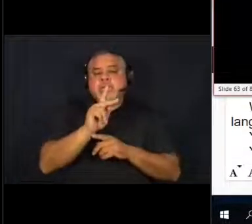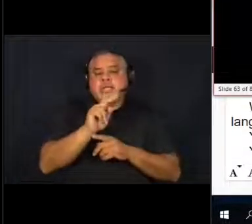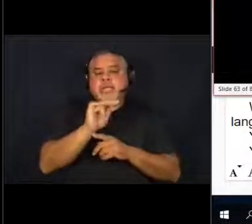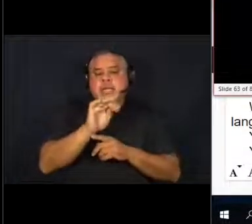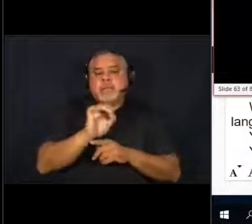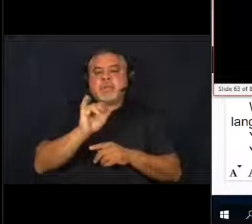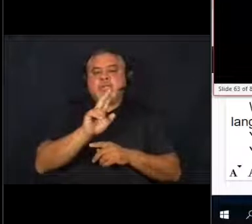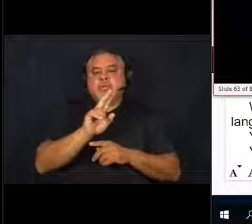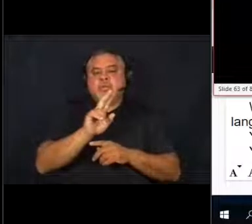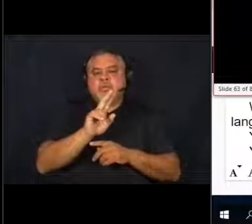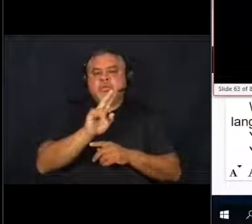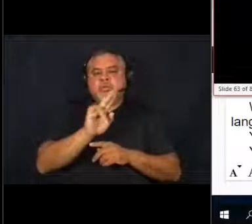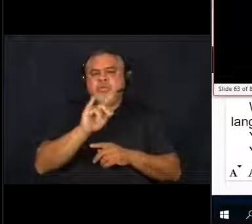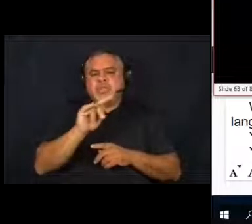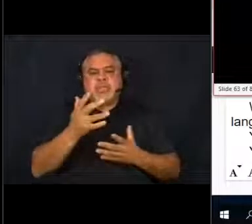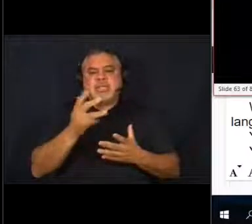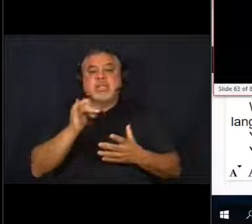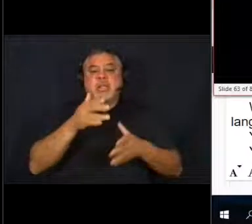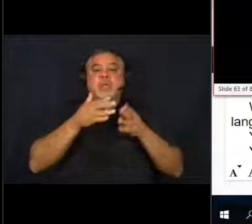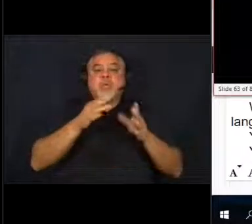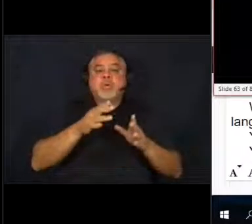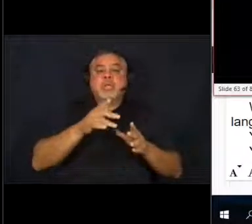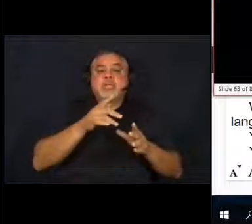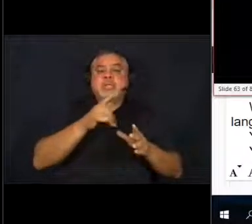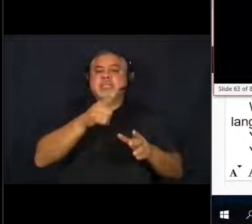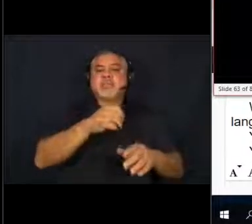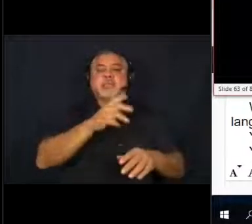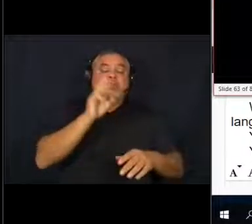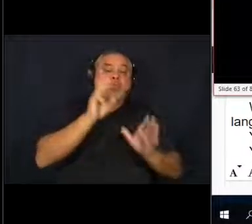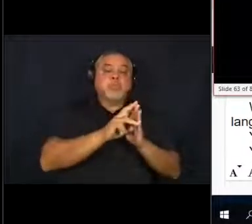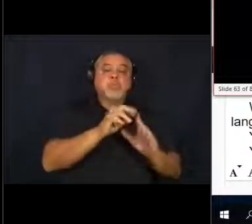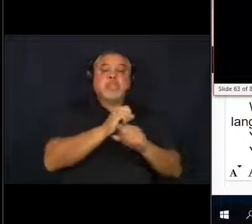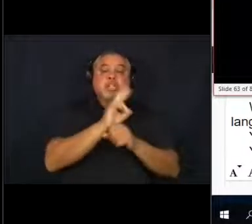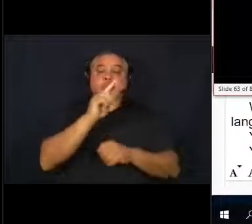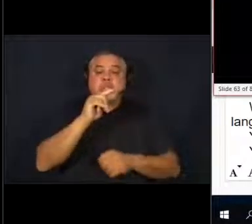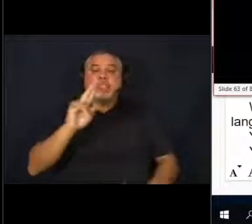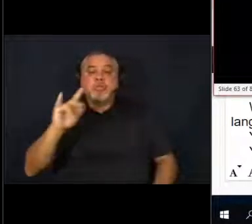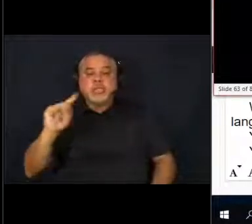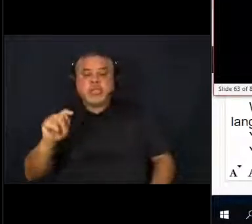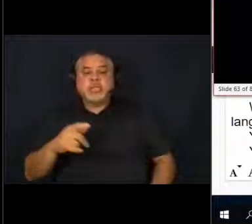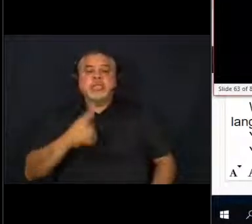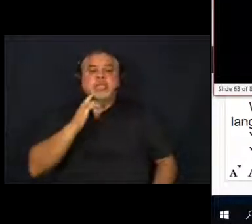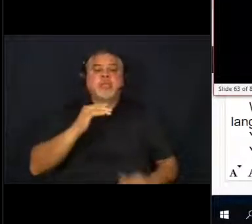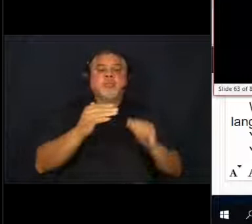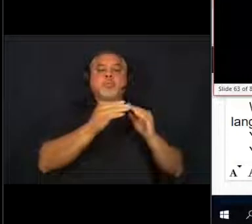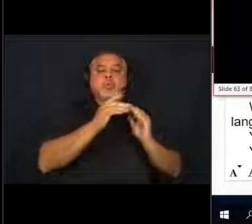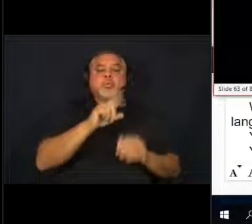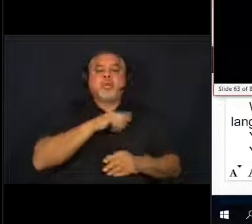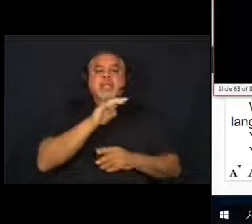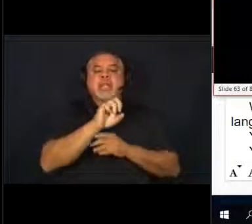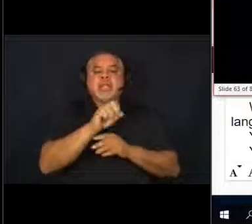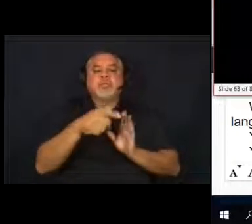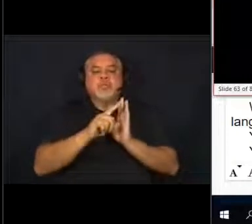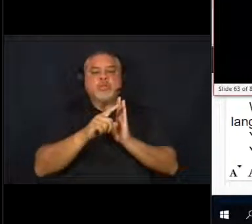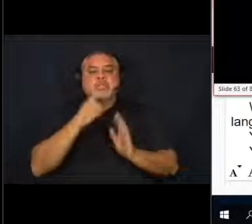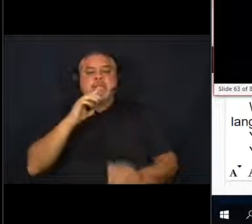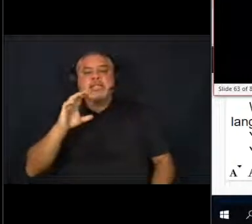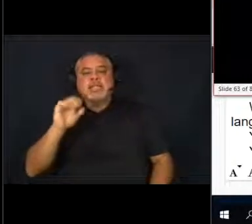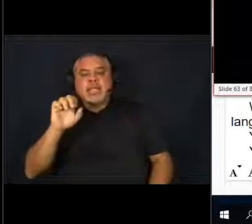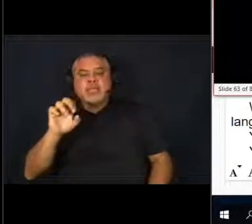unit, if it's the witness protection unit, just say unit, or peer quality case review, just say case